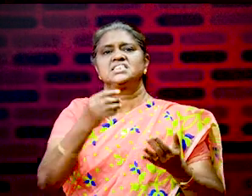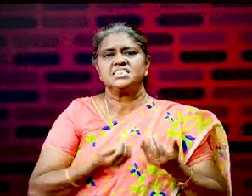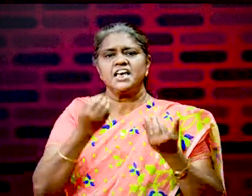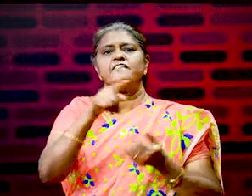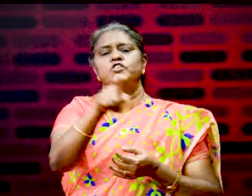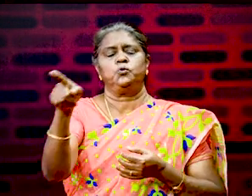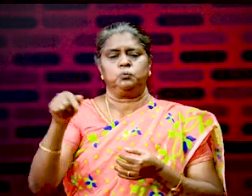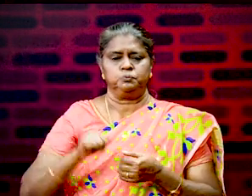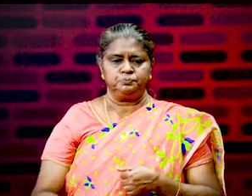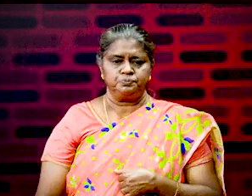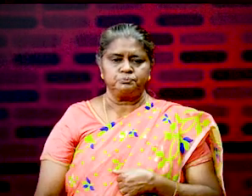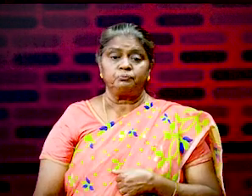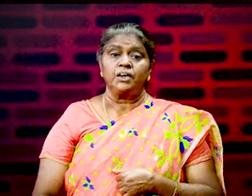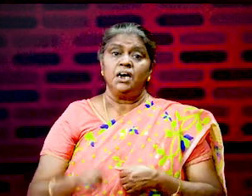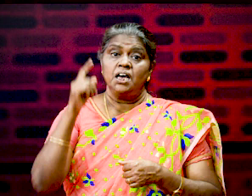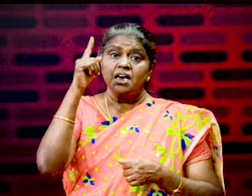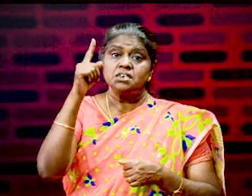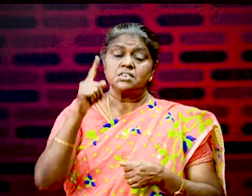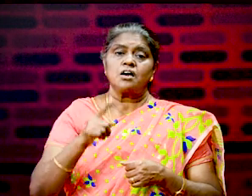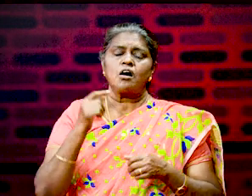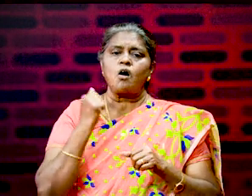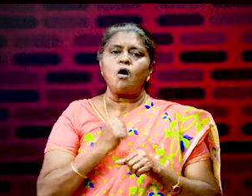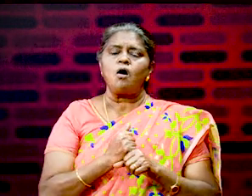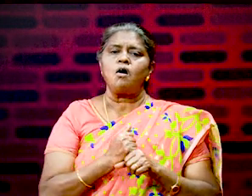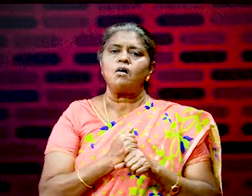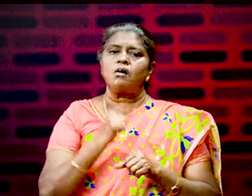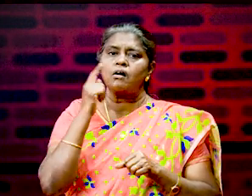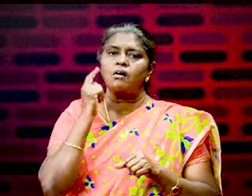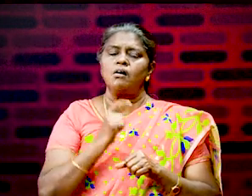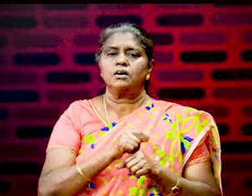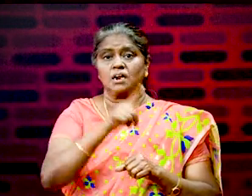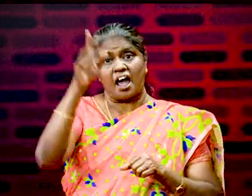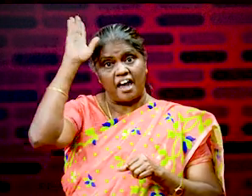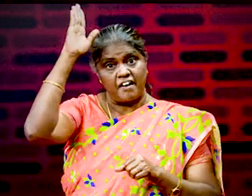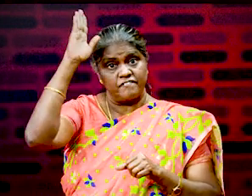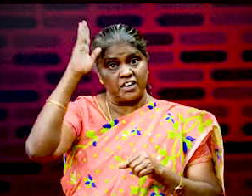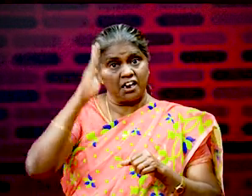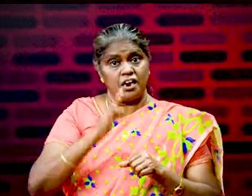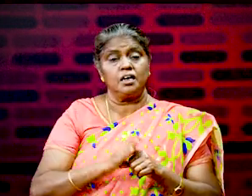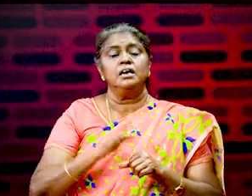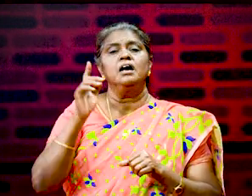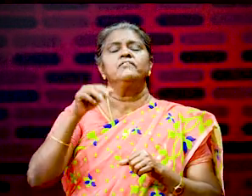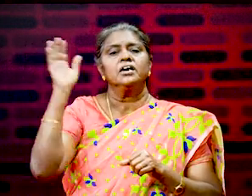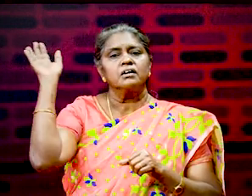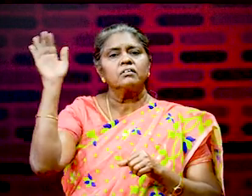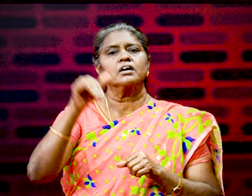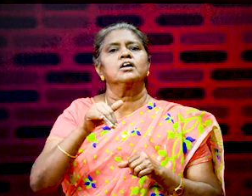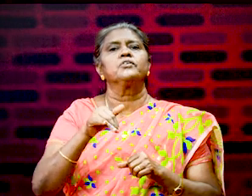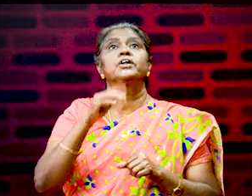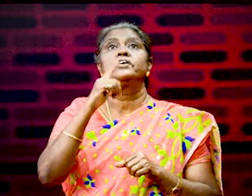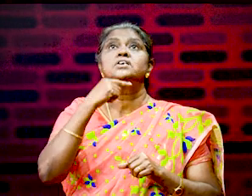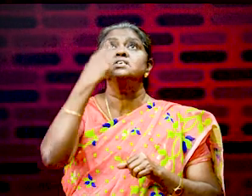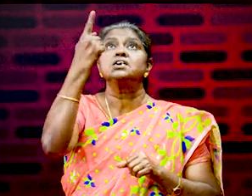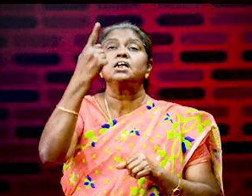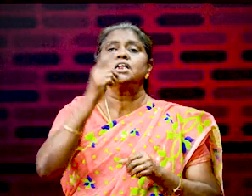earth. But when His children call upon His holy name, when His children offer up their prayers, God